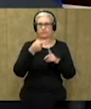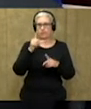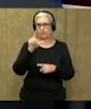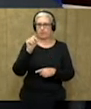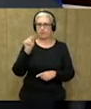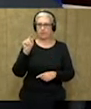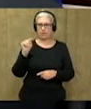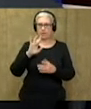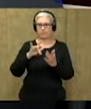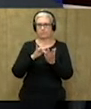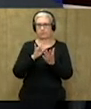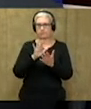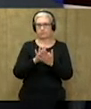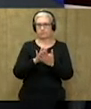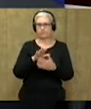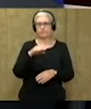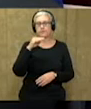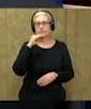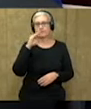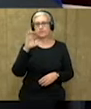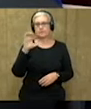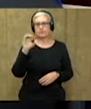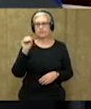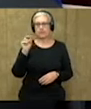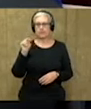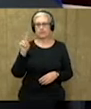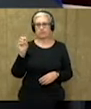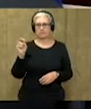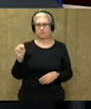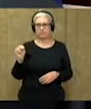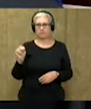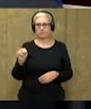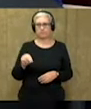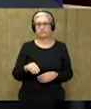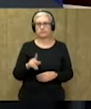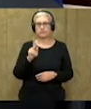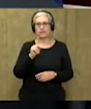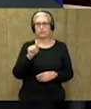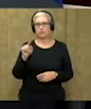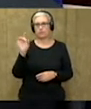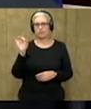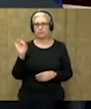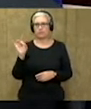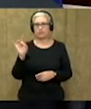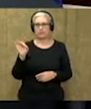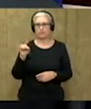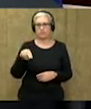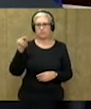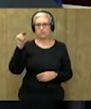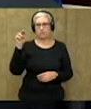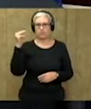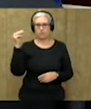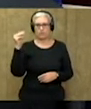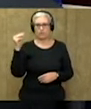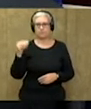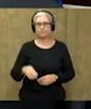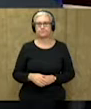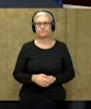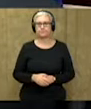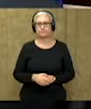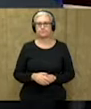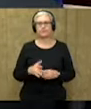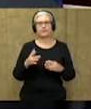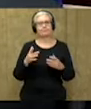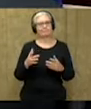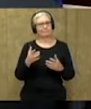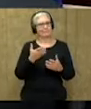am Mrs. Carbo from North Mobile Pre-K through 8. And, we know that things have been very